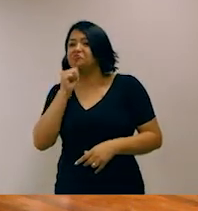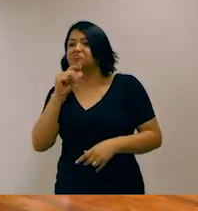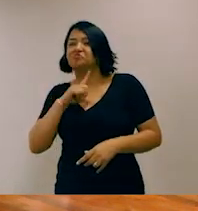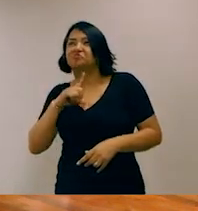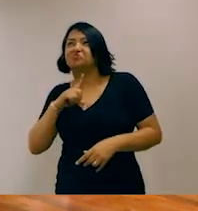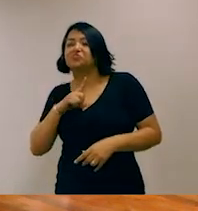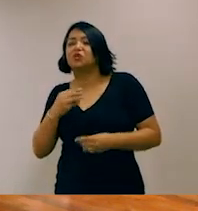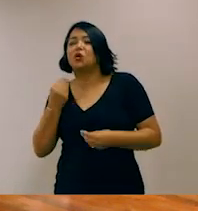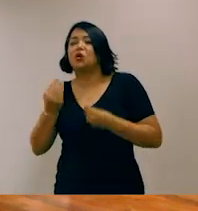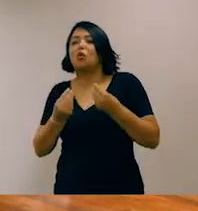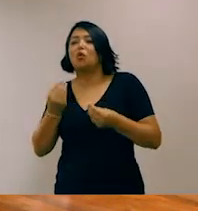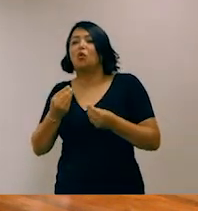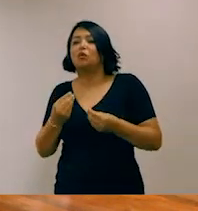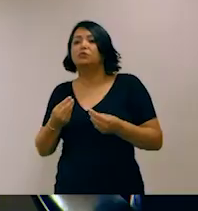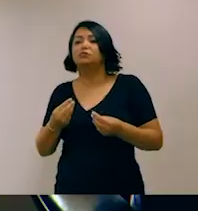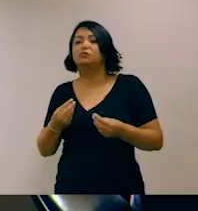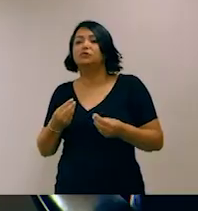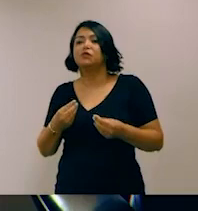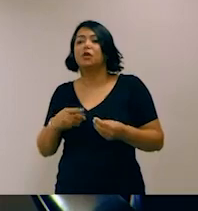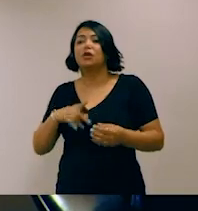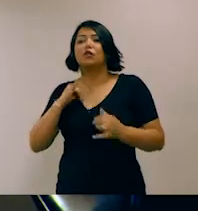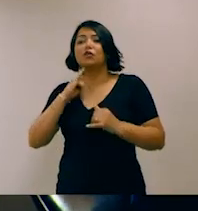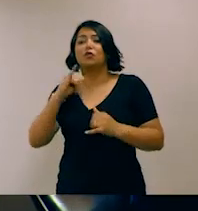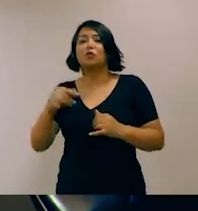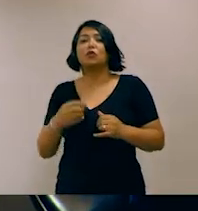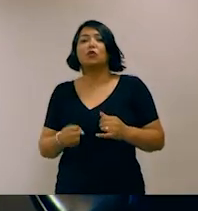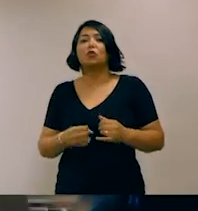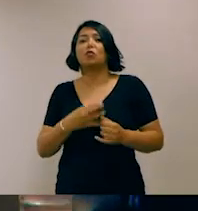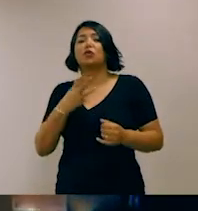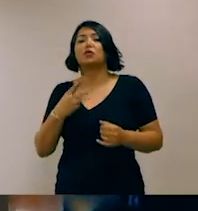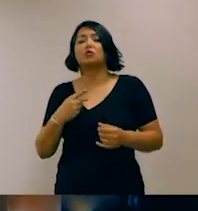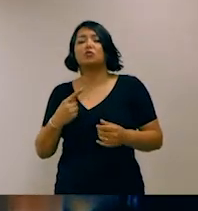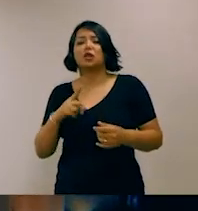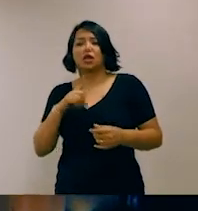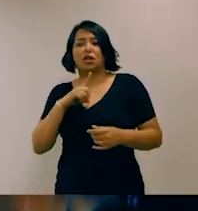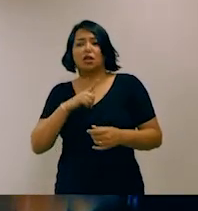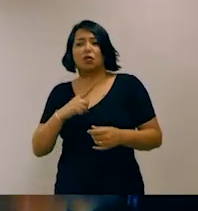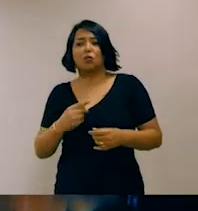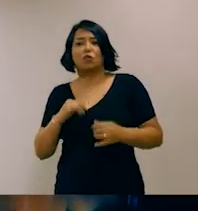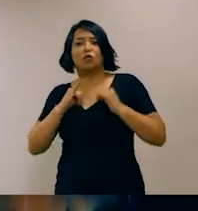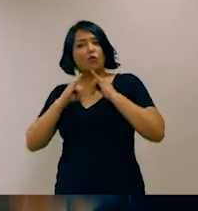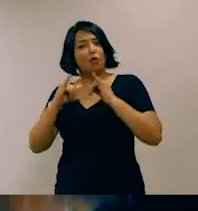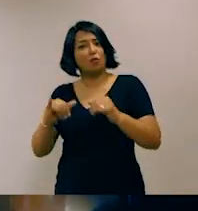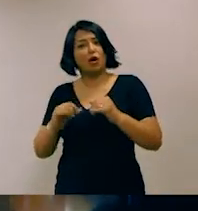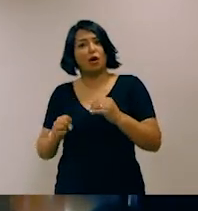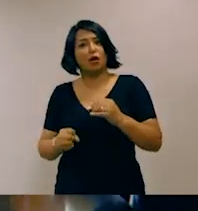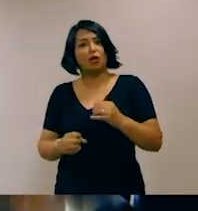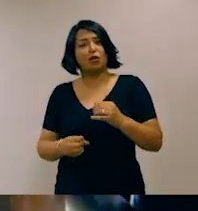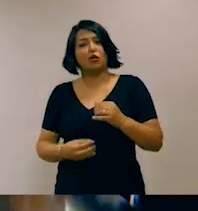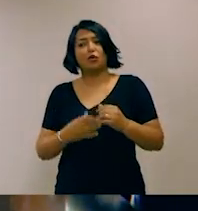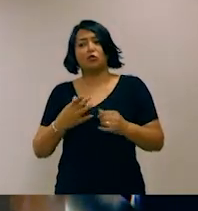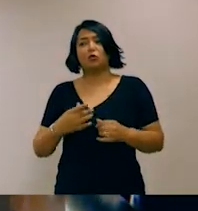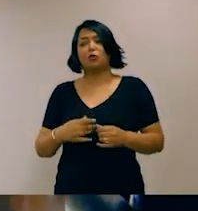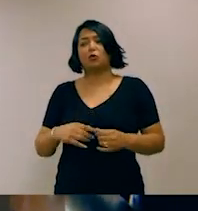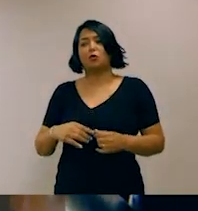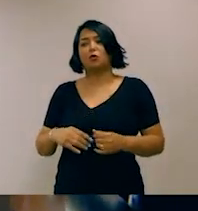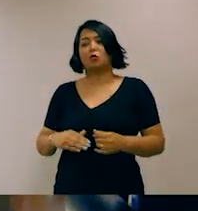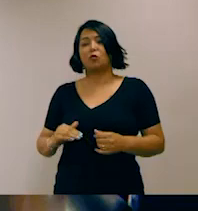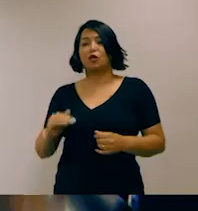matrix that is really clear, but can you inform, along with the prediction of overpricing or